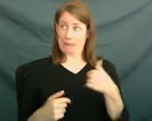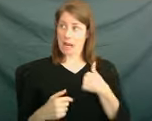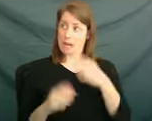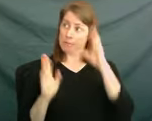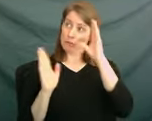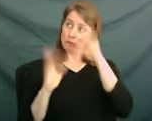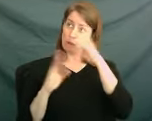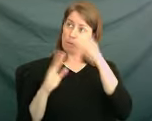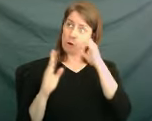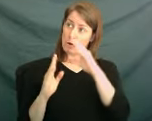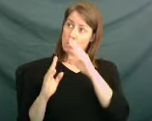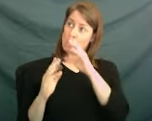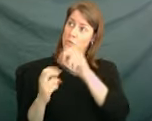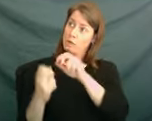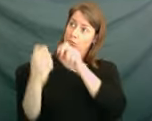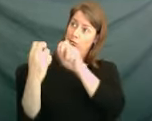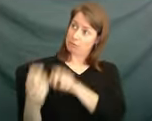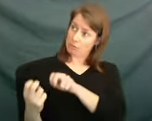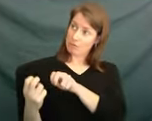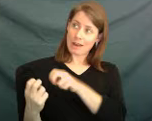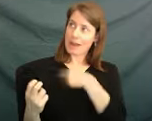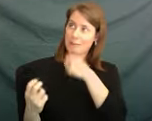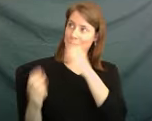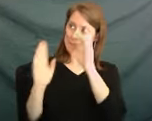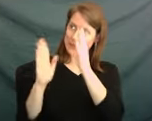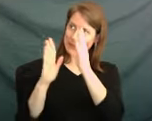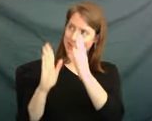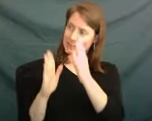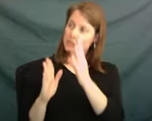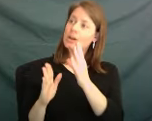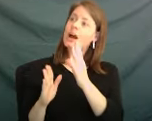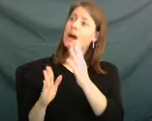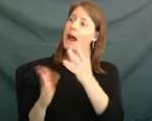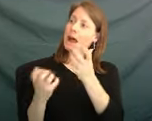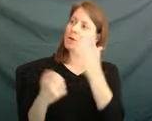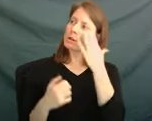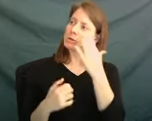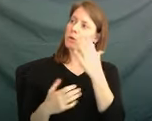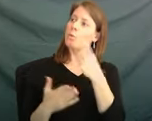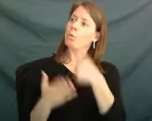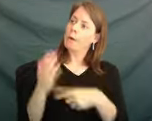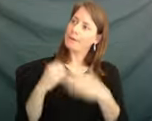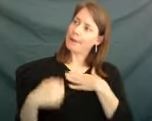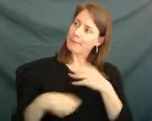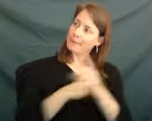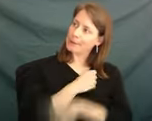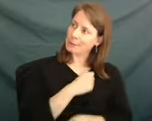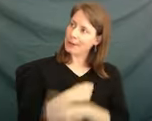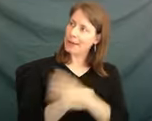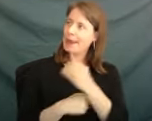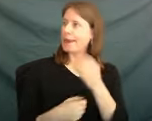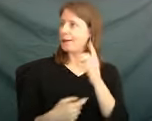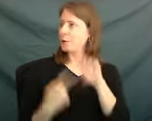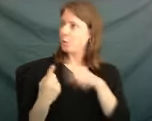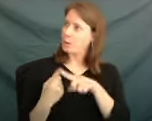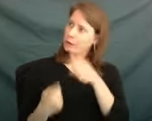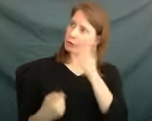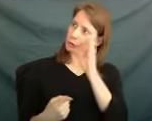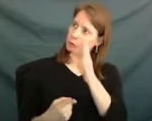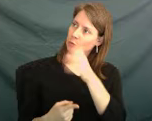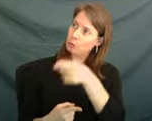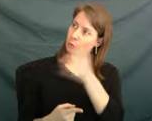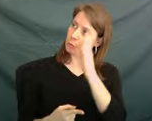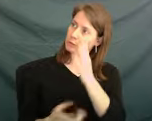stop. Whereas an experiment you might try, which I think might suit you very well, would be to make an appointment to see